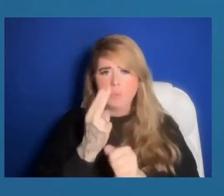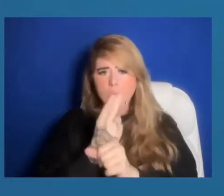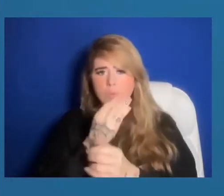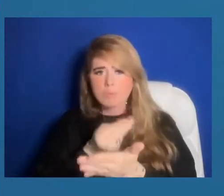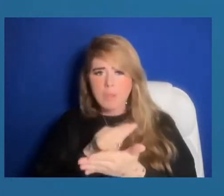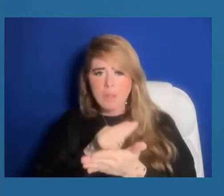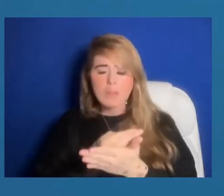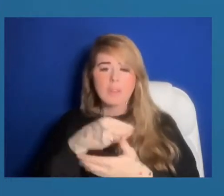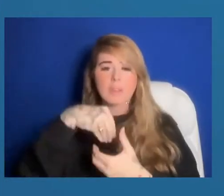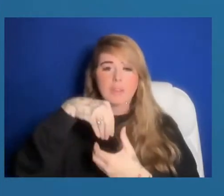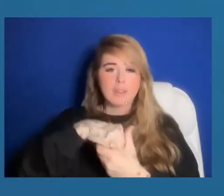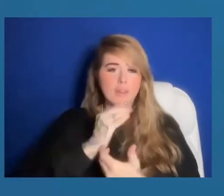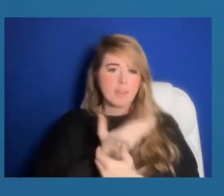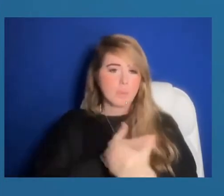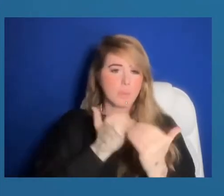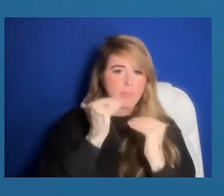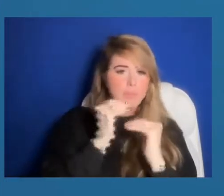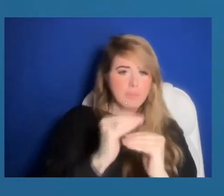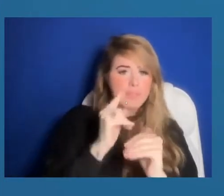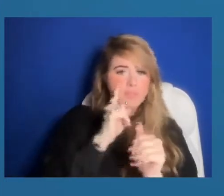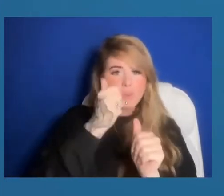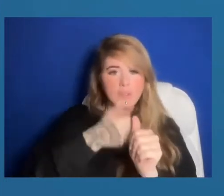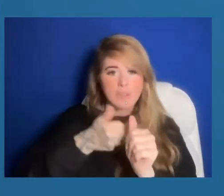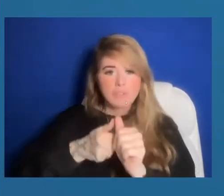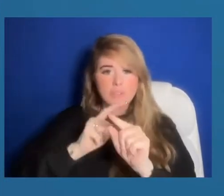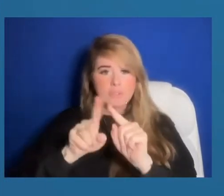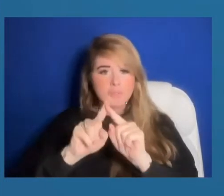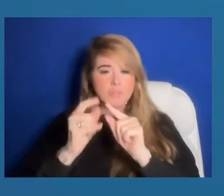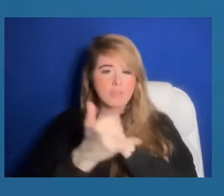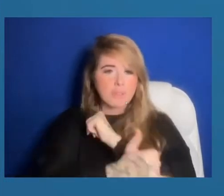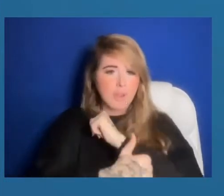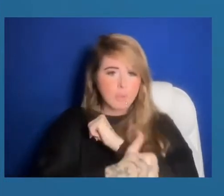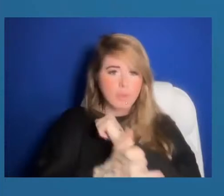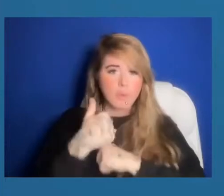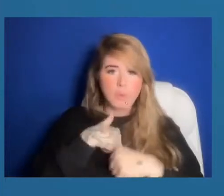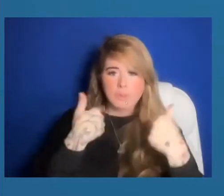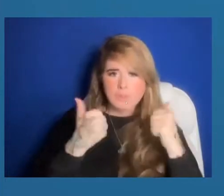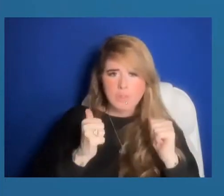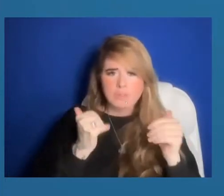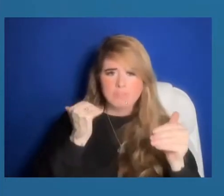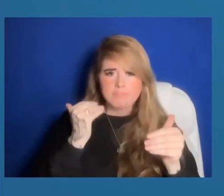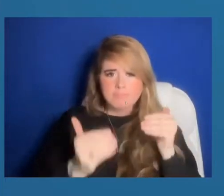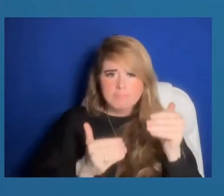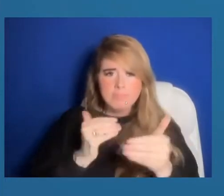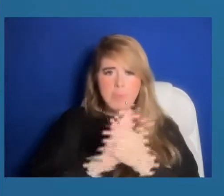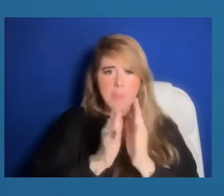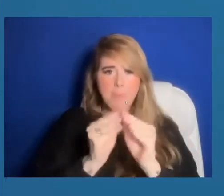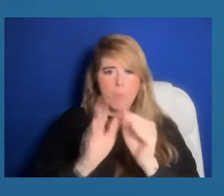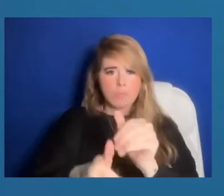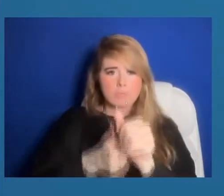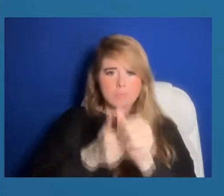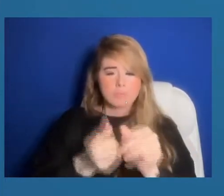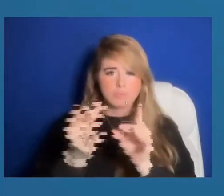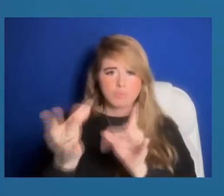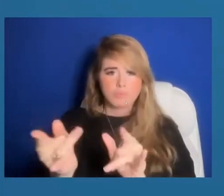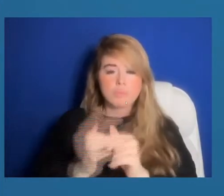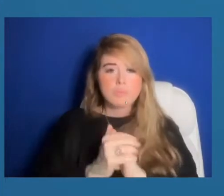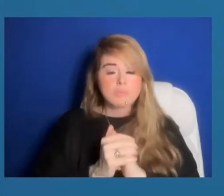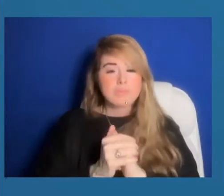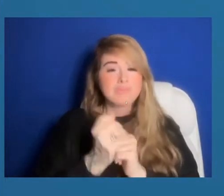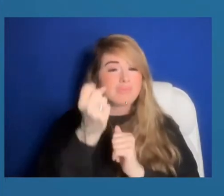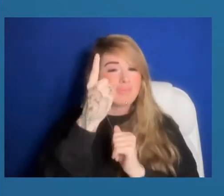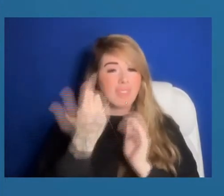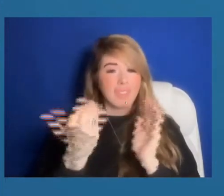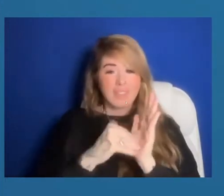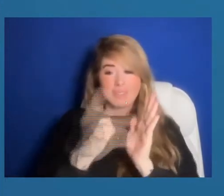the confines of each of our very different counties to get us one step closer to compliance. But again, thousands of